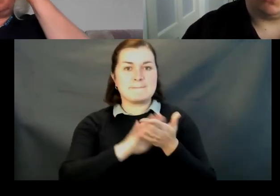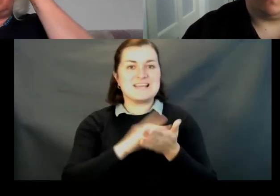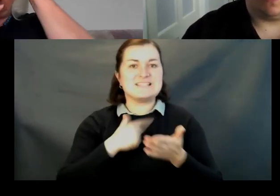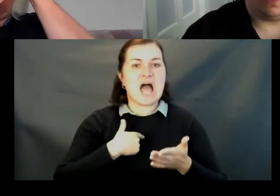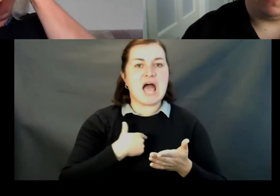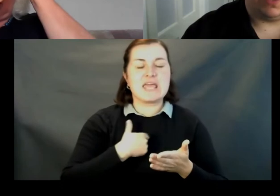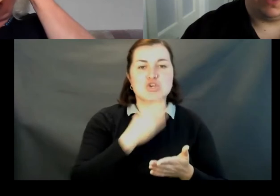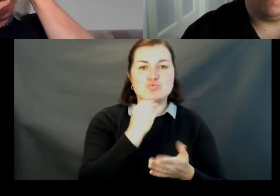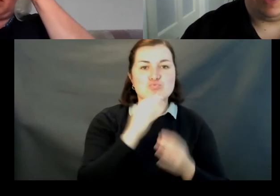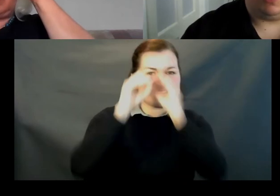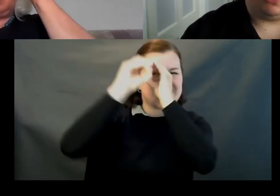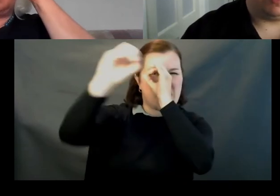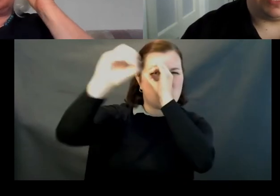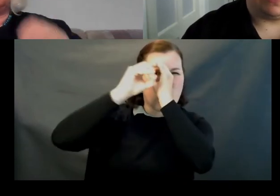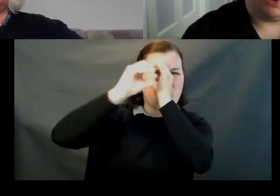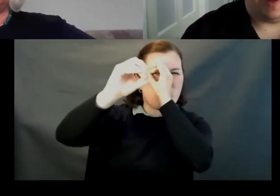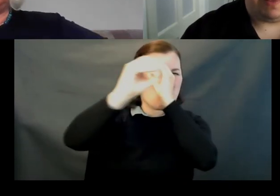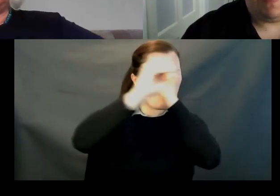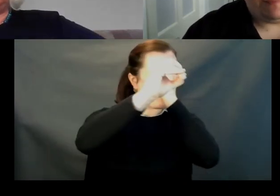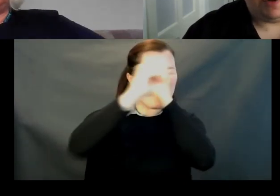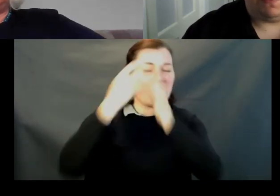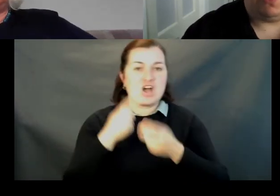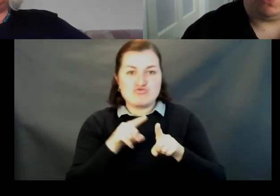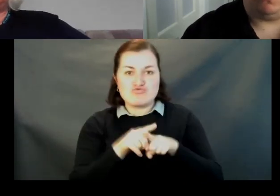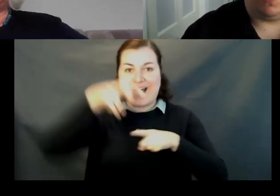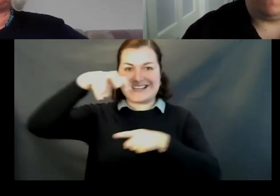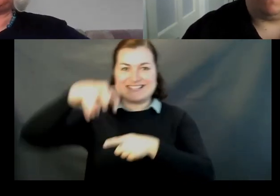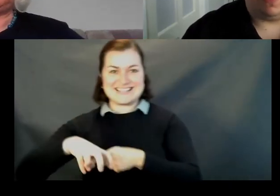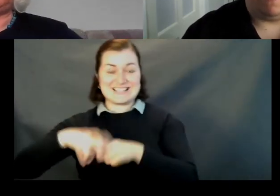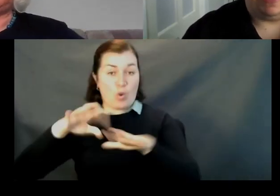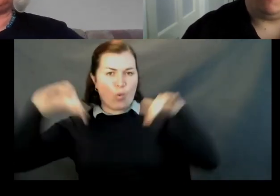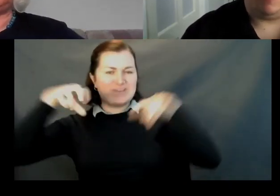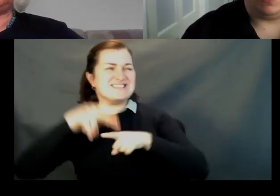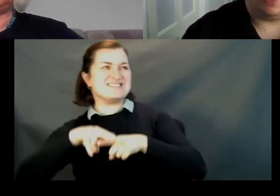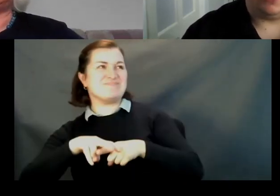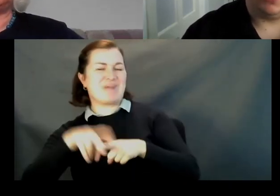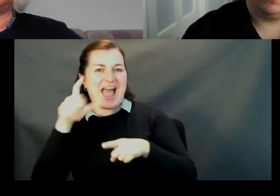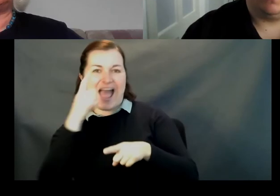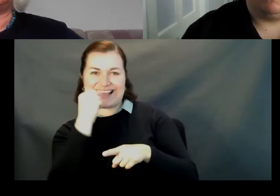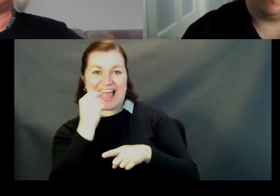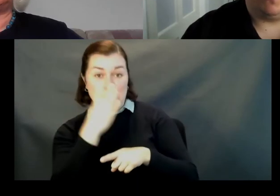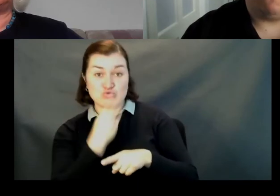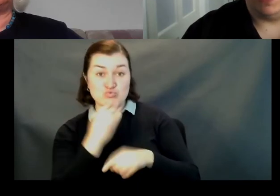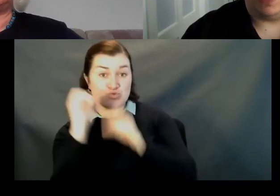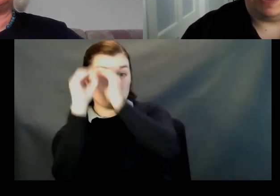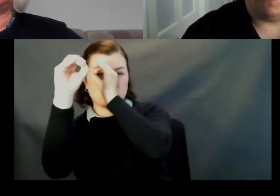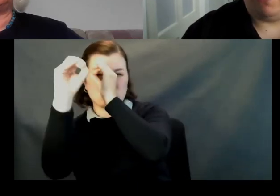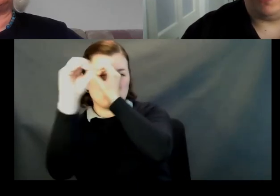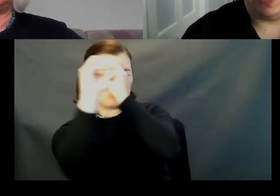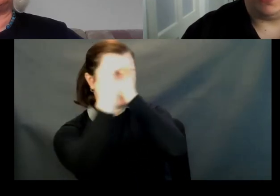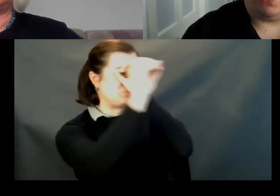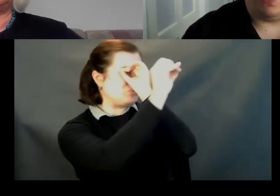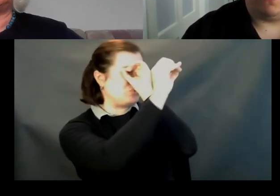in the auditorium that I would be able to use my telescope and then be able to look and then pan around the stage. But obviously, again,